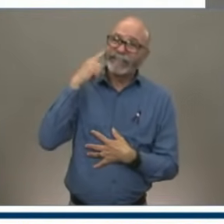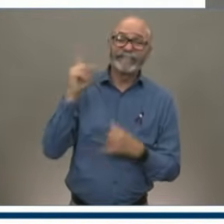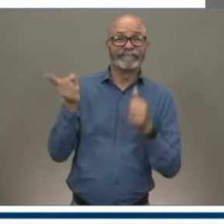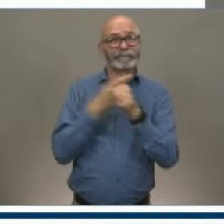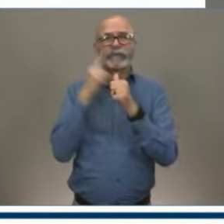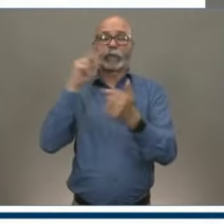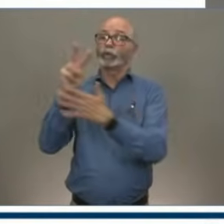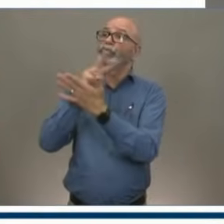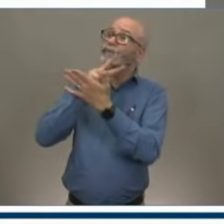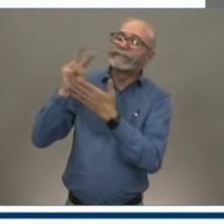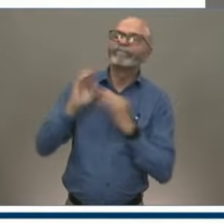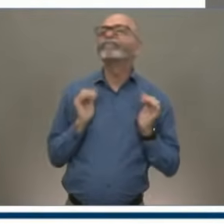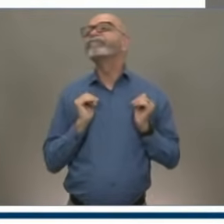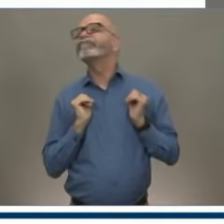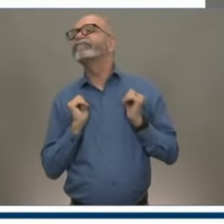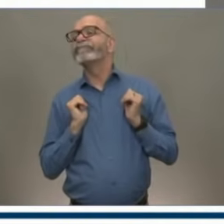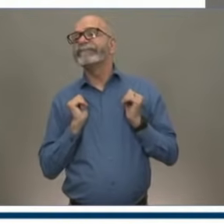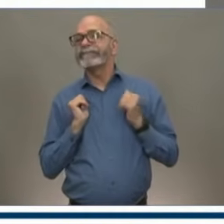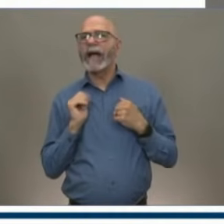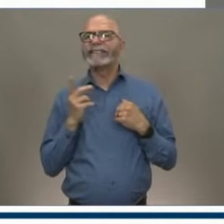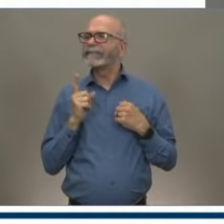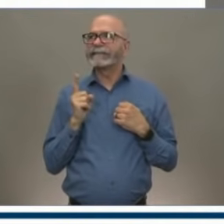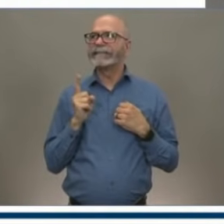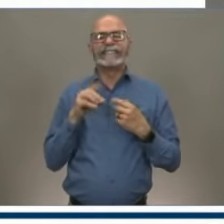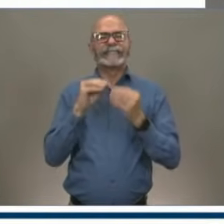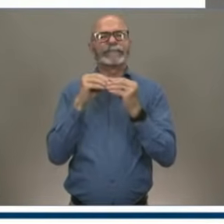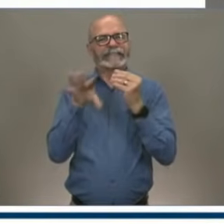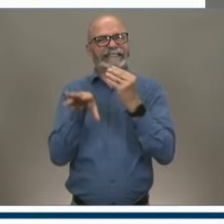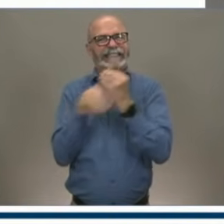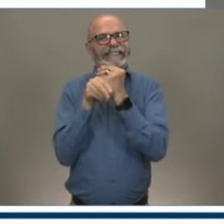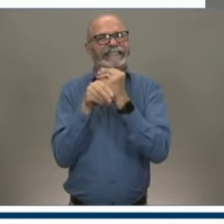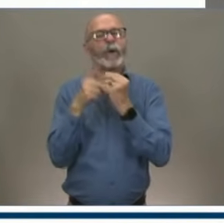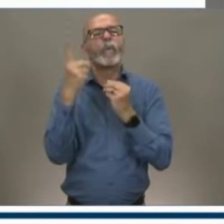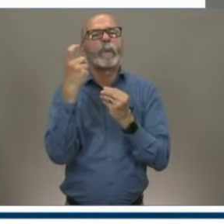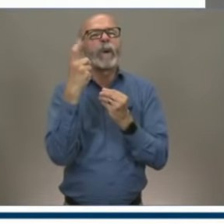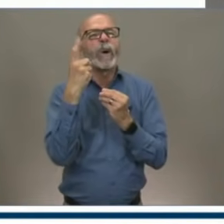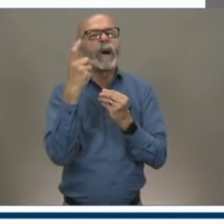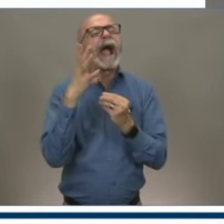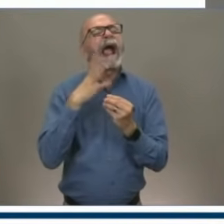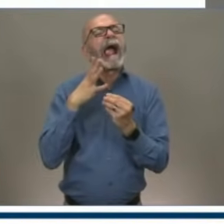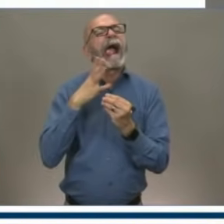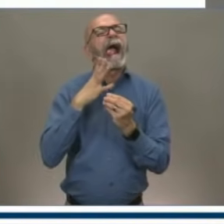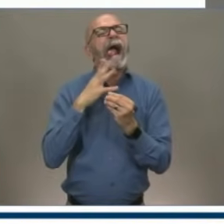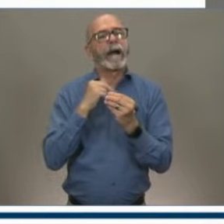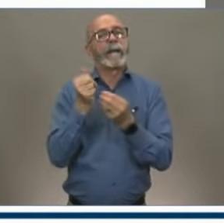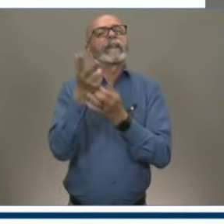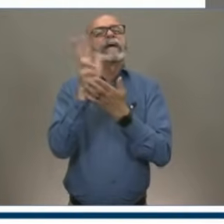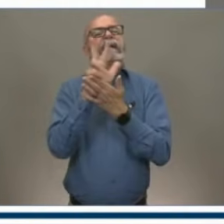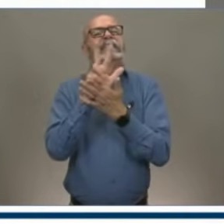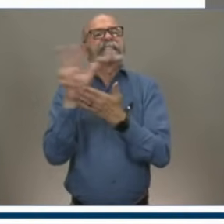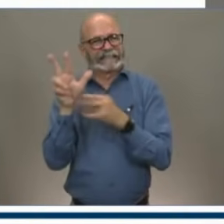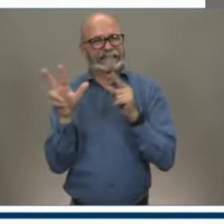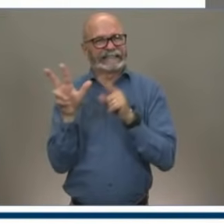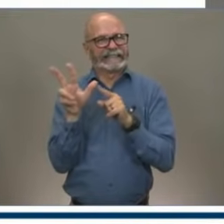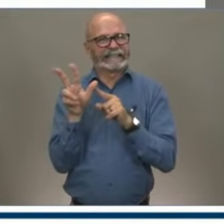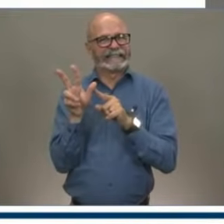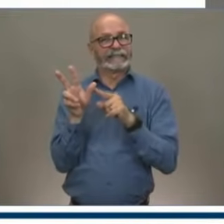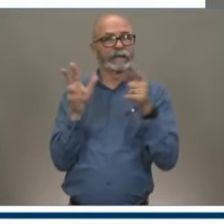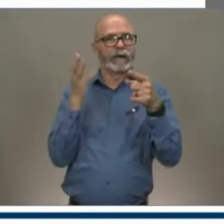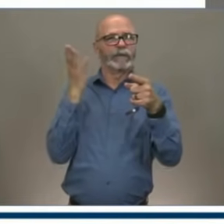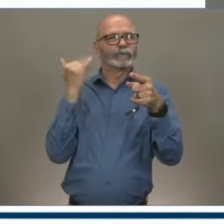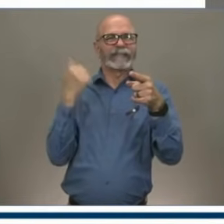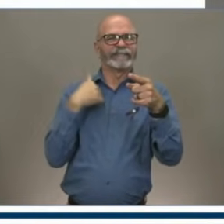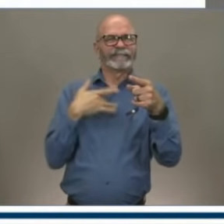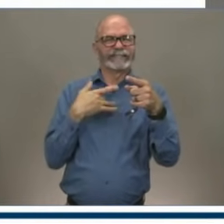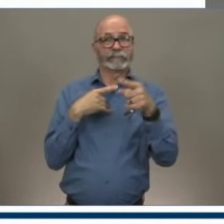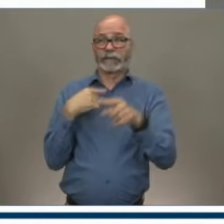another week. Where we're at, it's quite. I was in a situation where it was quite likely that next week, we'd be